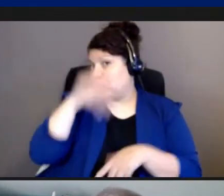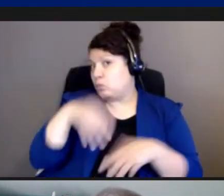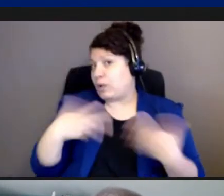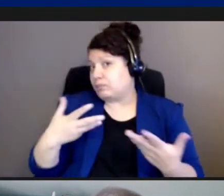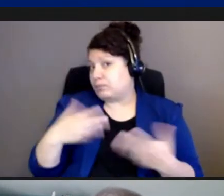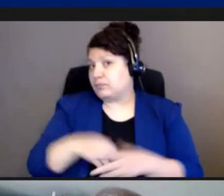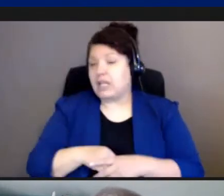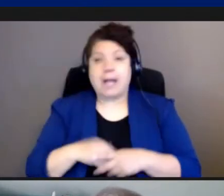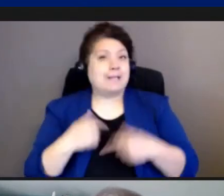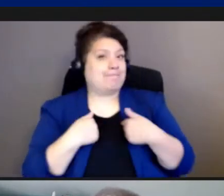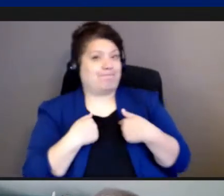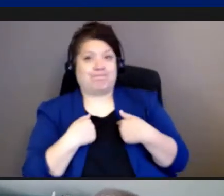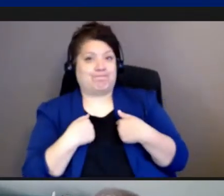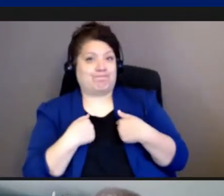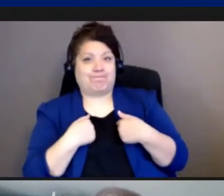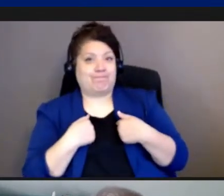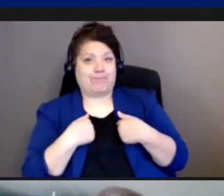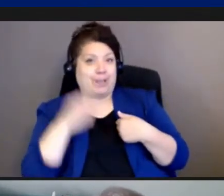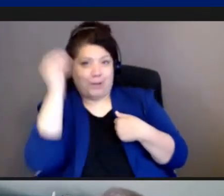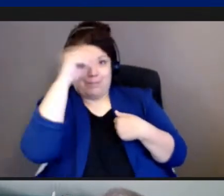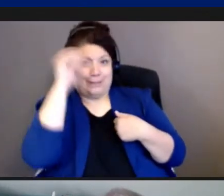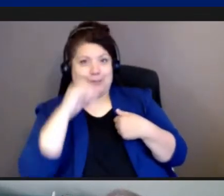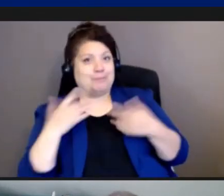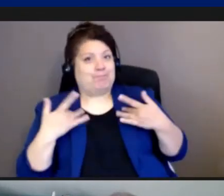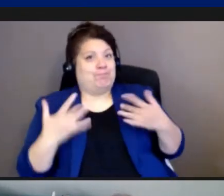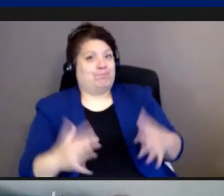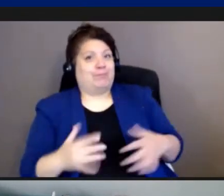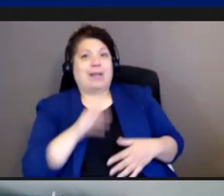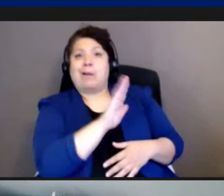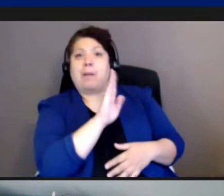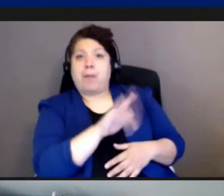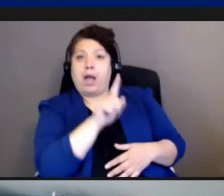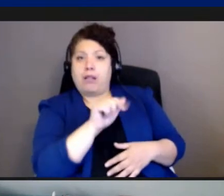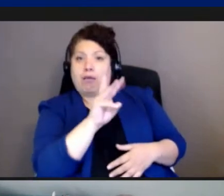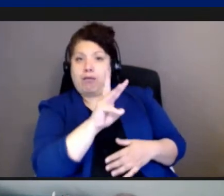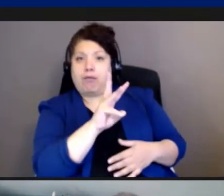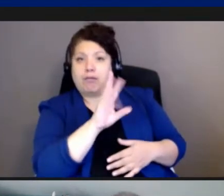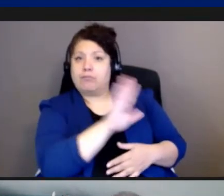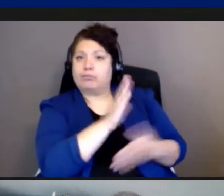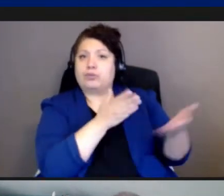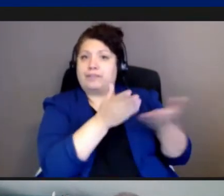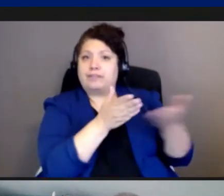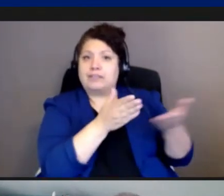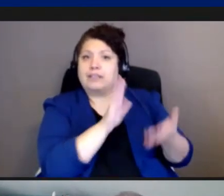sort of the responsibility of bylaw services to enforce the